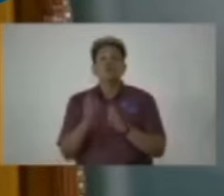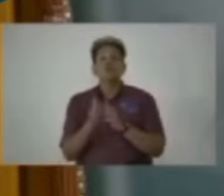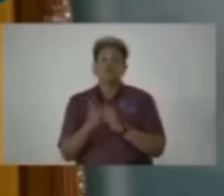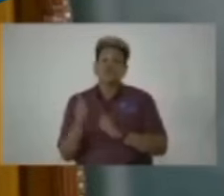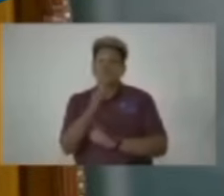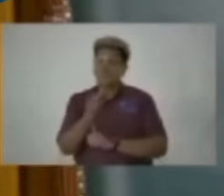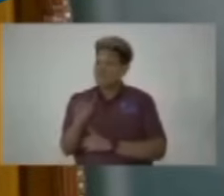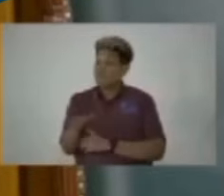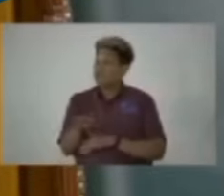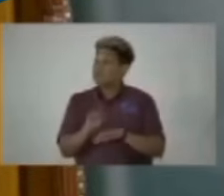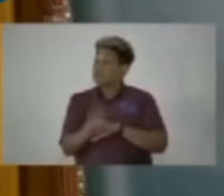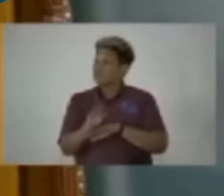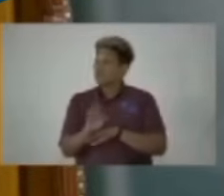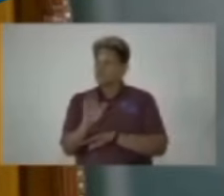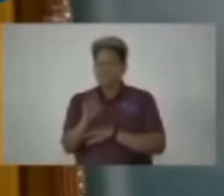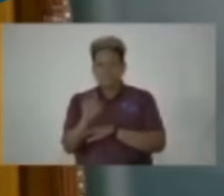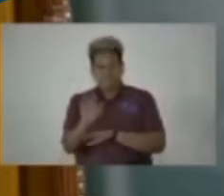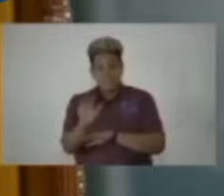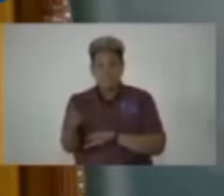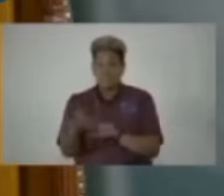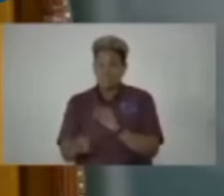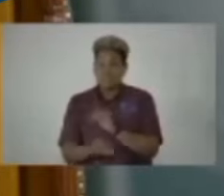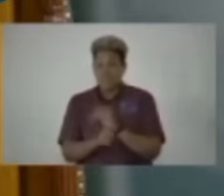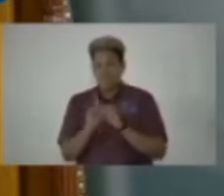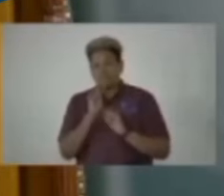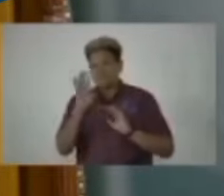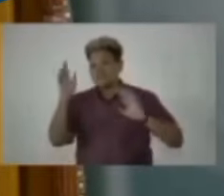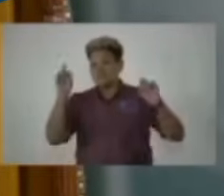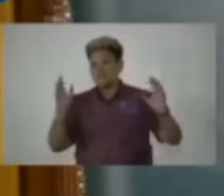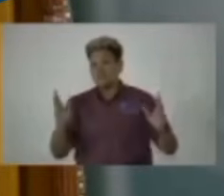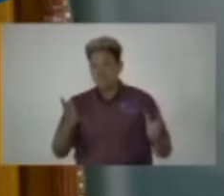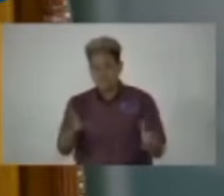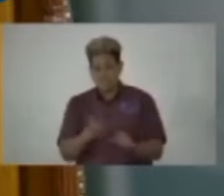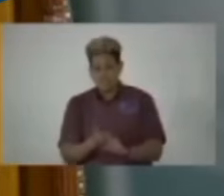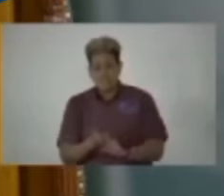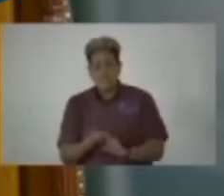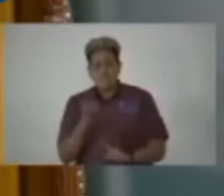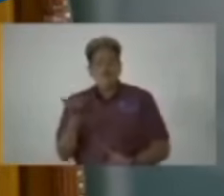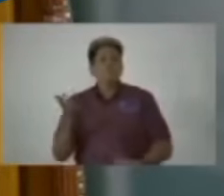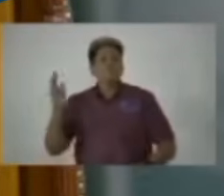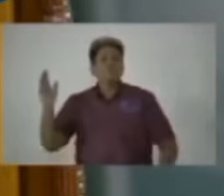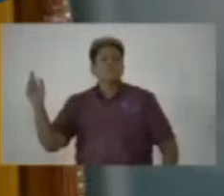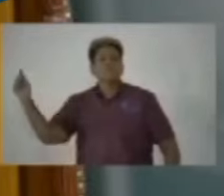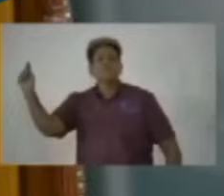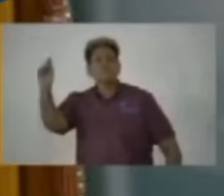Chief Parliamentary Counsel and speakers from